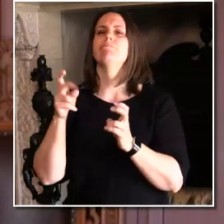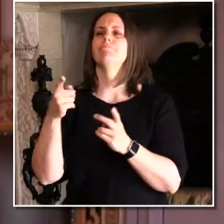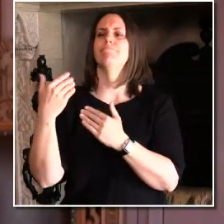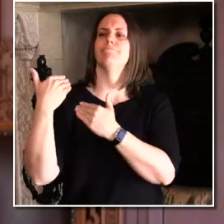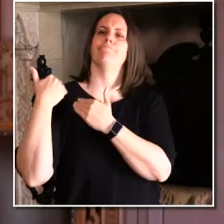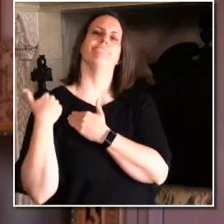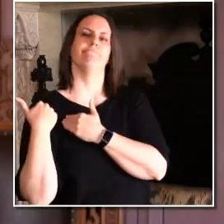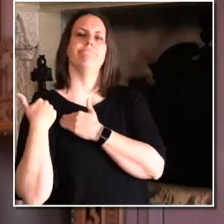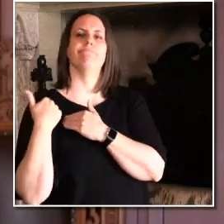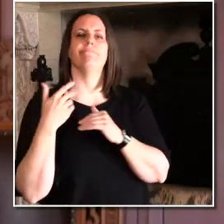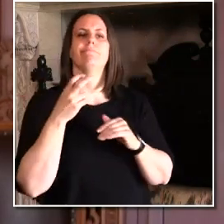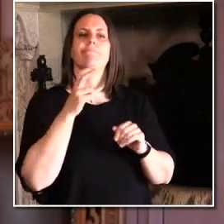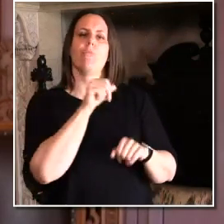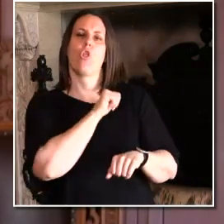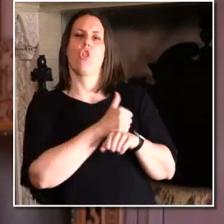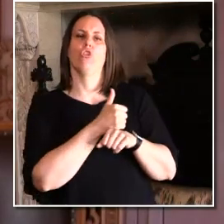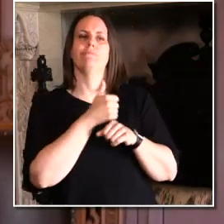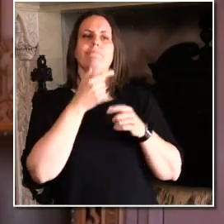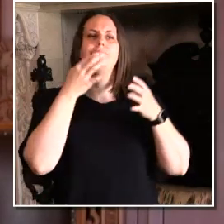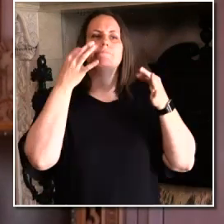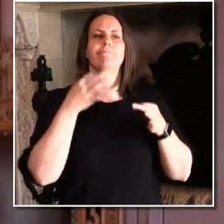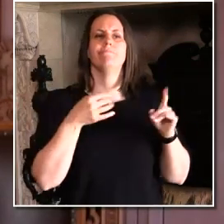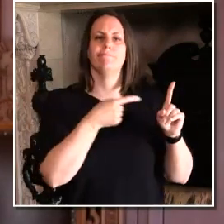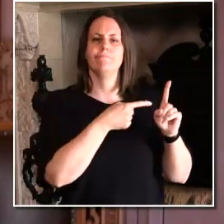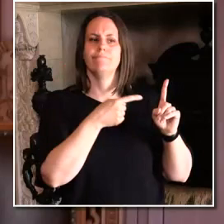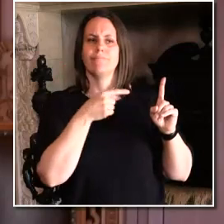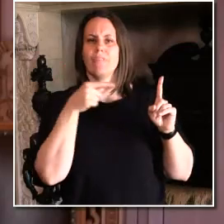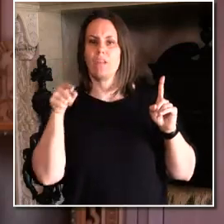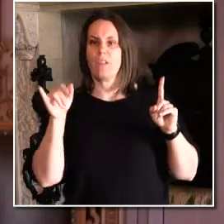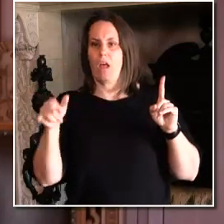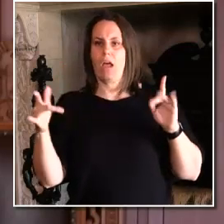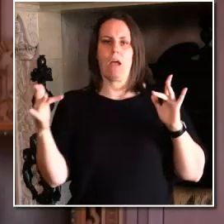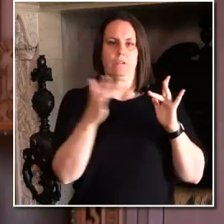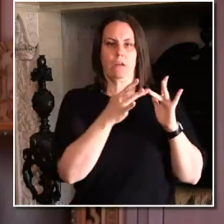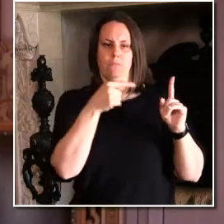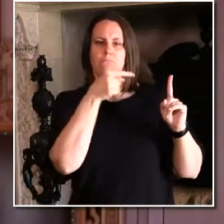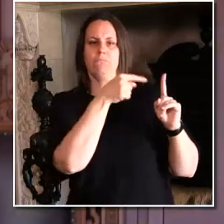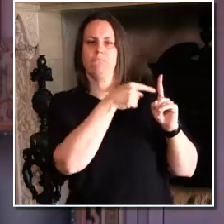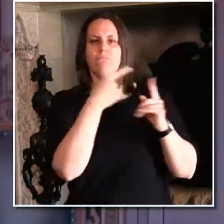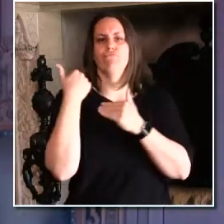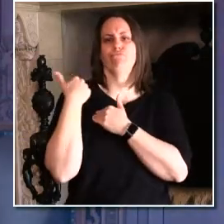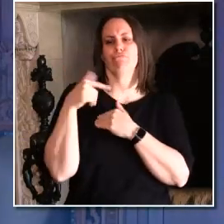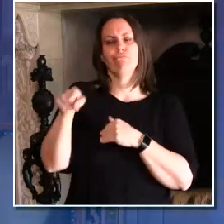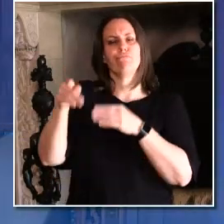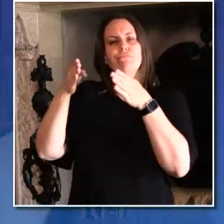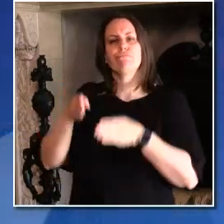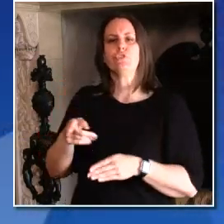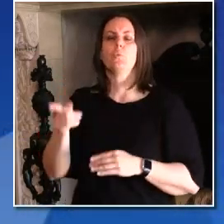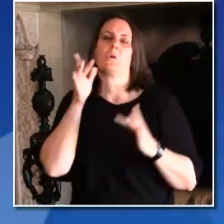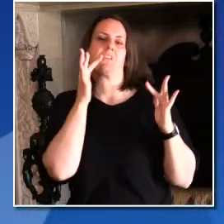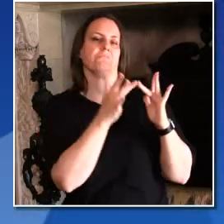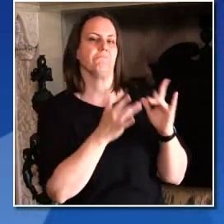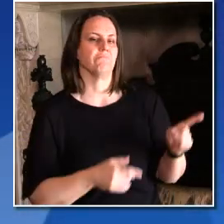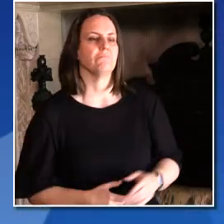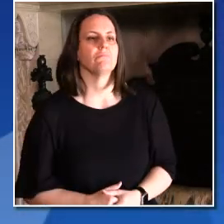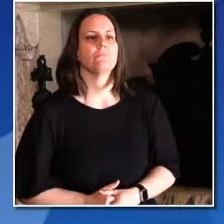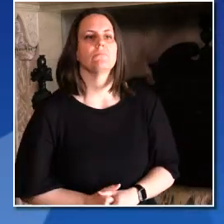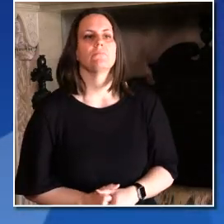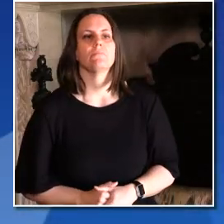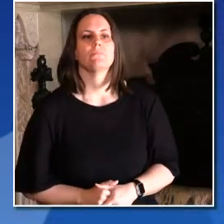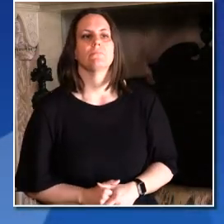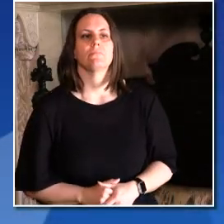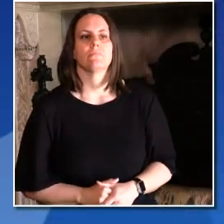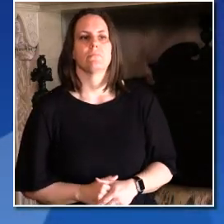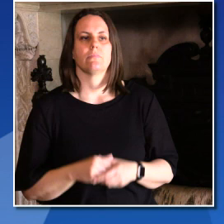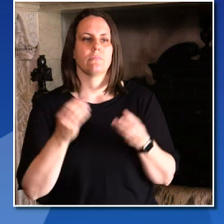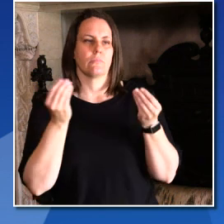it's the facility that's going to be notified. Okay. Yep. All right, and when we talk about the facilities, we just launched that page that we talked about earlier.